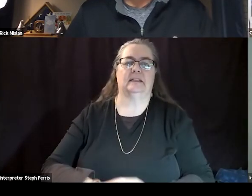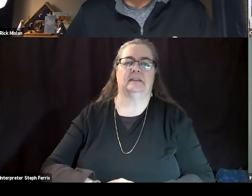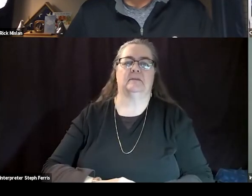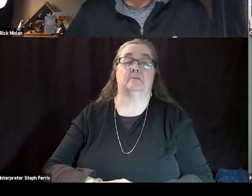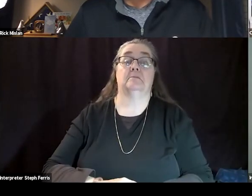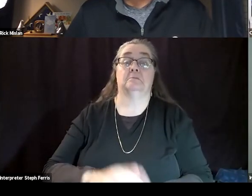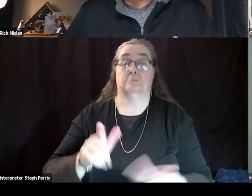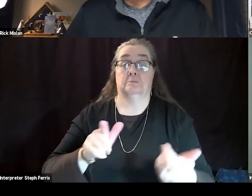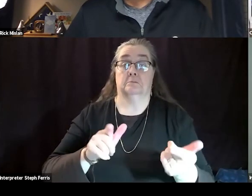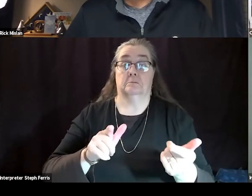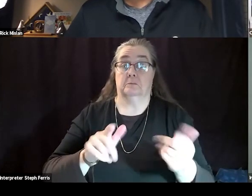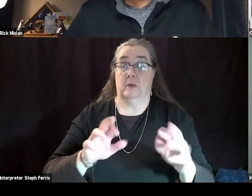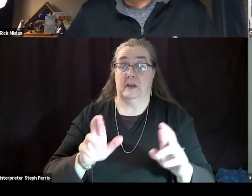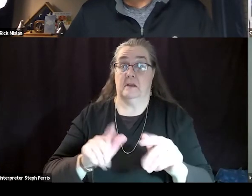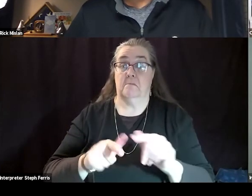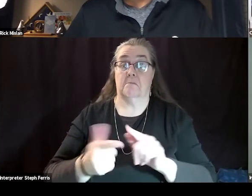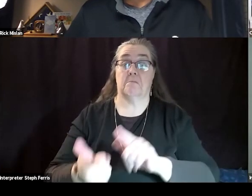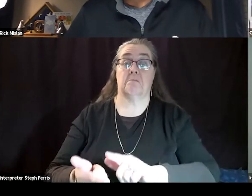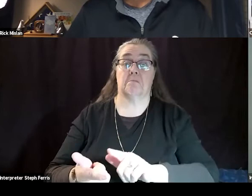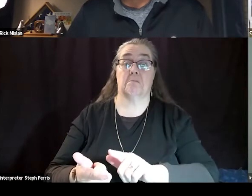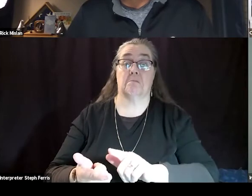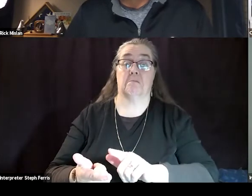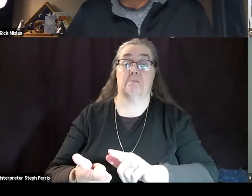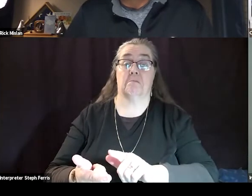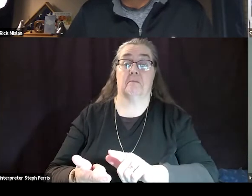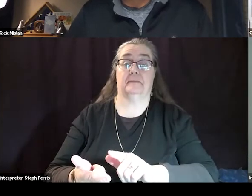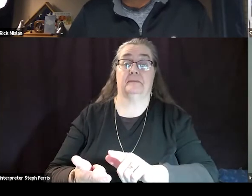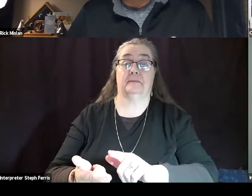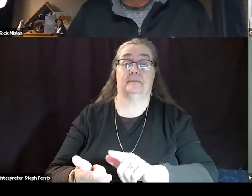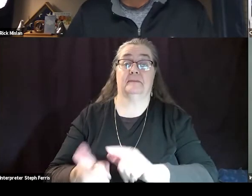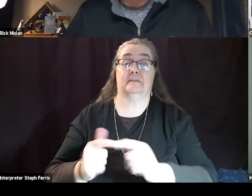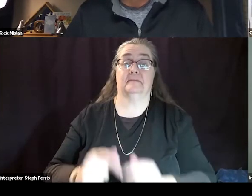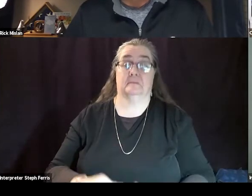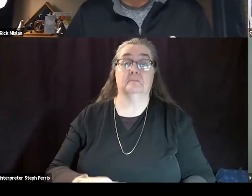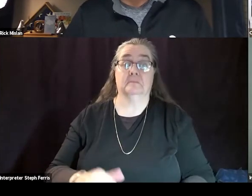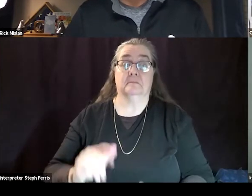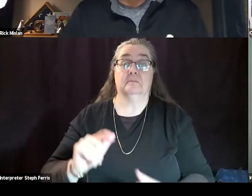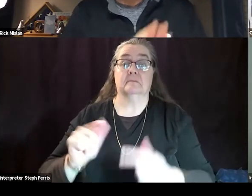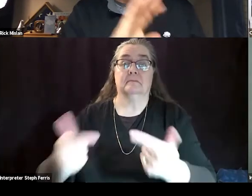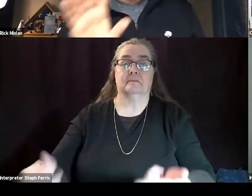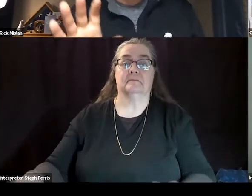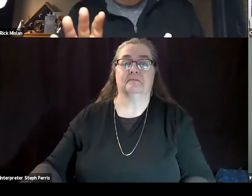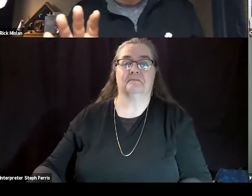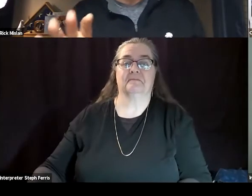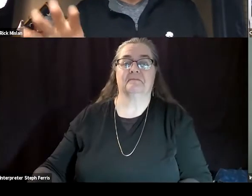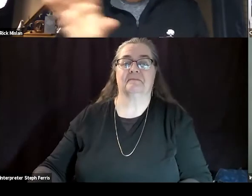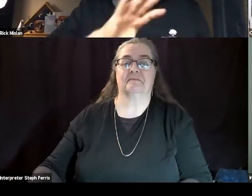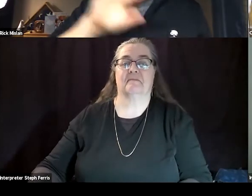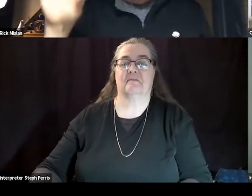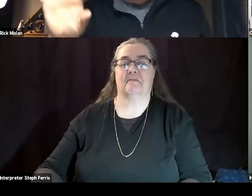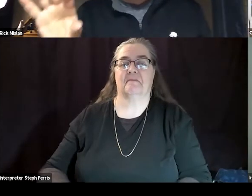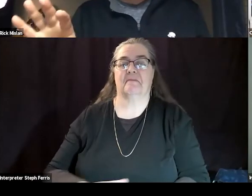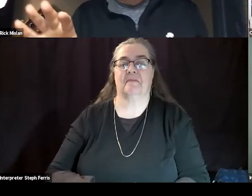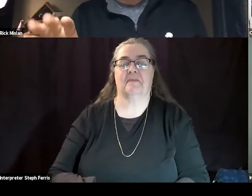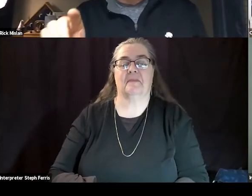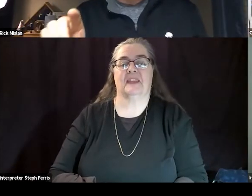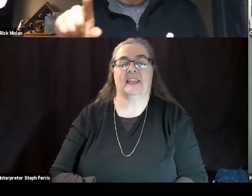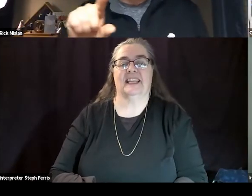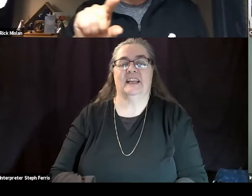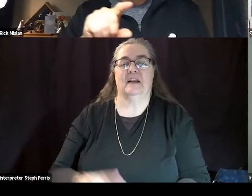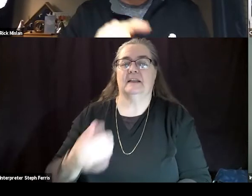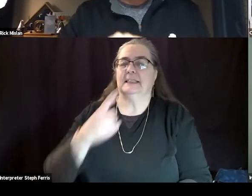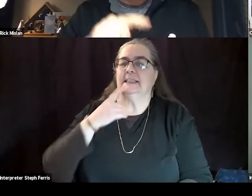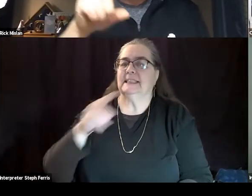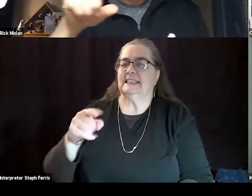series started this. Somebody pointed out that I had all male speakers, so next time we have to do all female. But besides